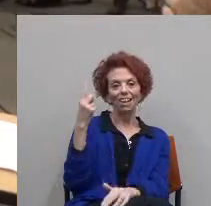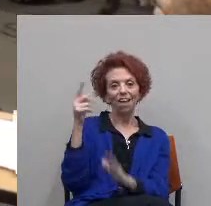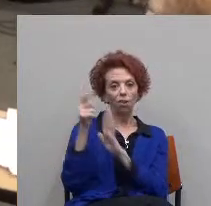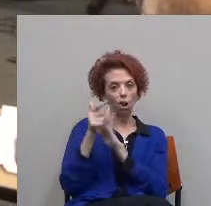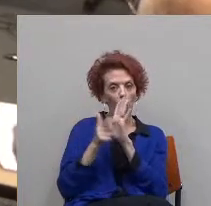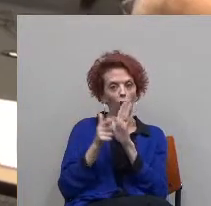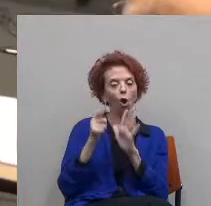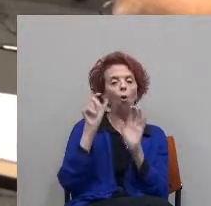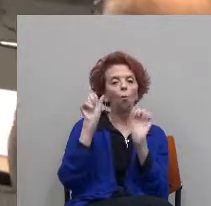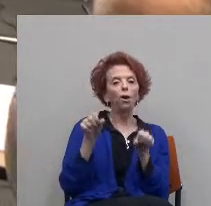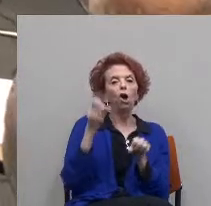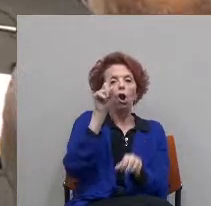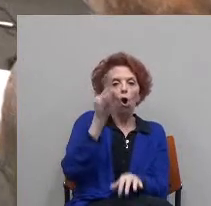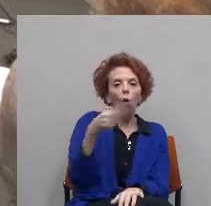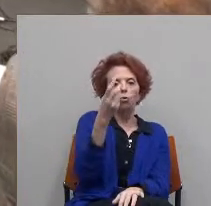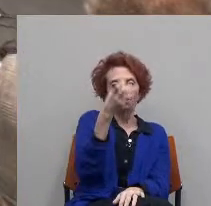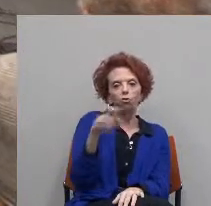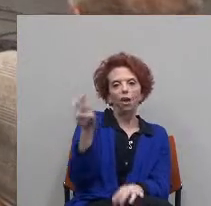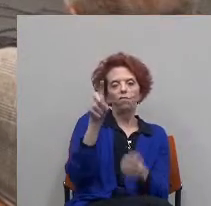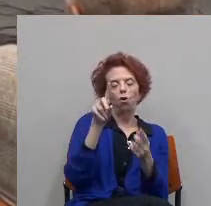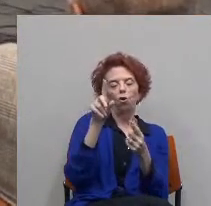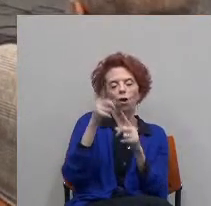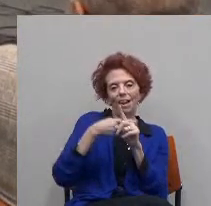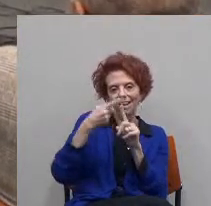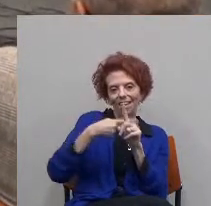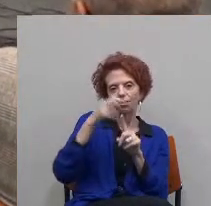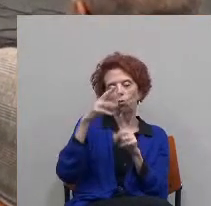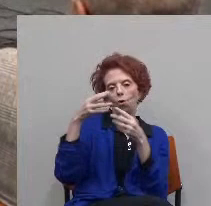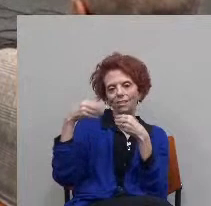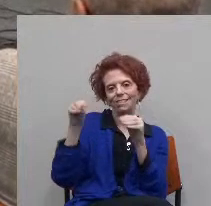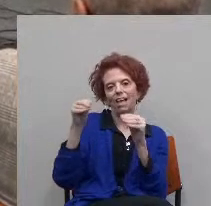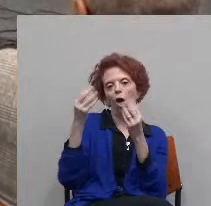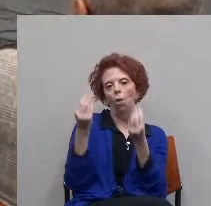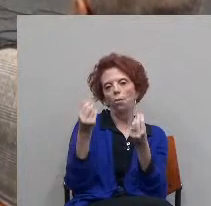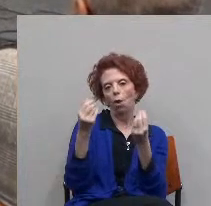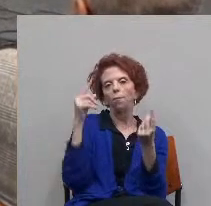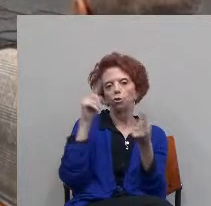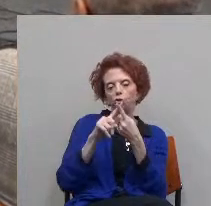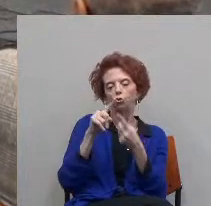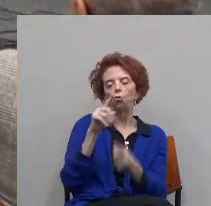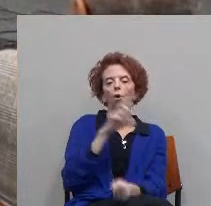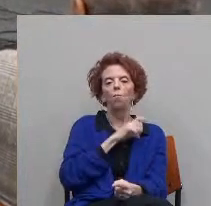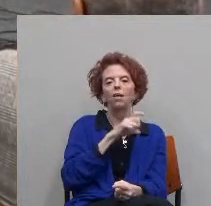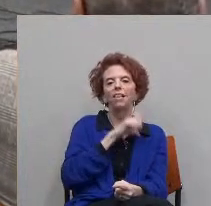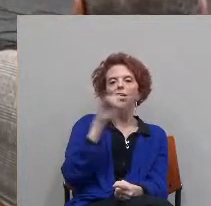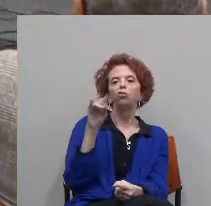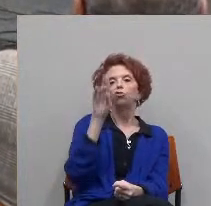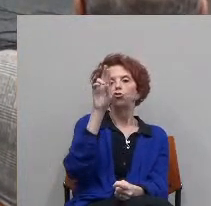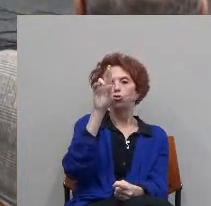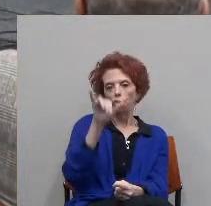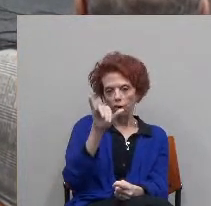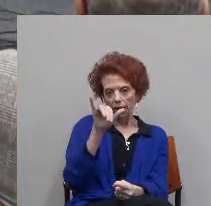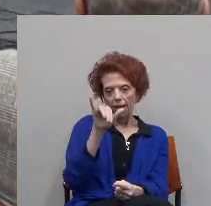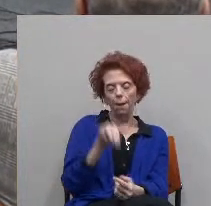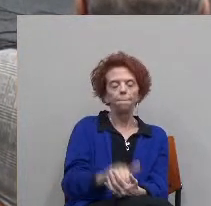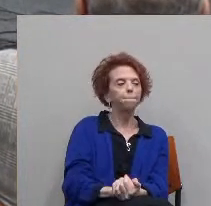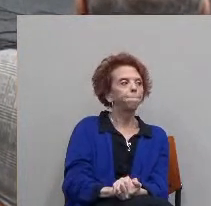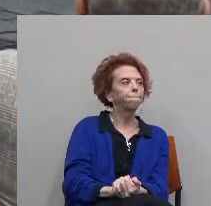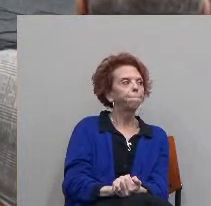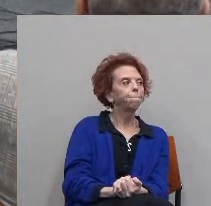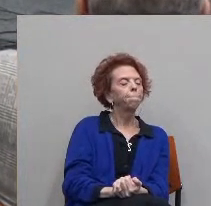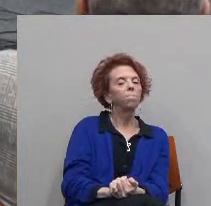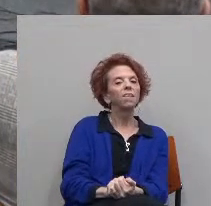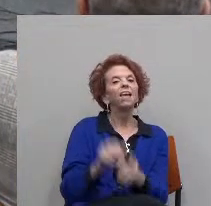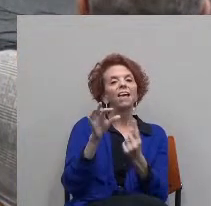law, we could only transfer, lease, or sell the property to the police jury other than a normal